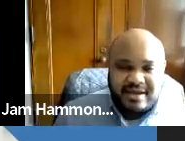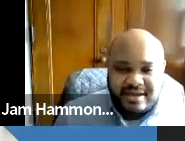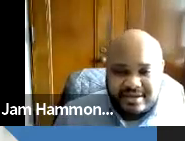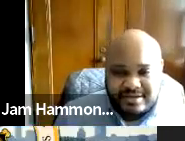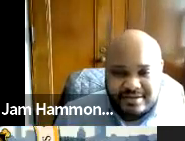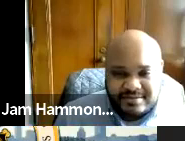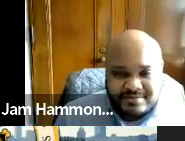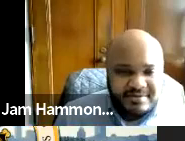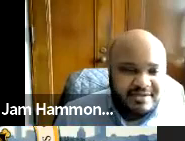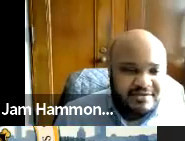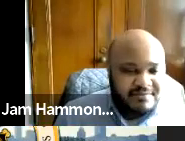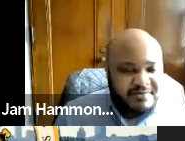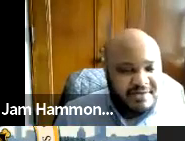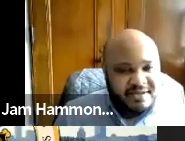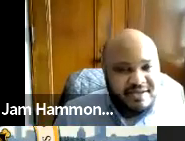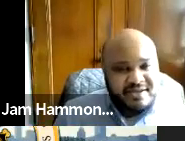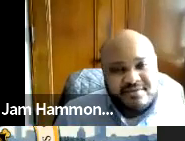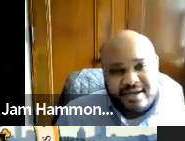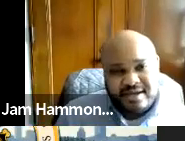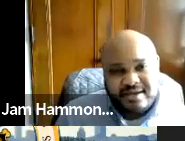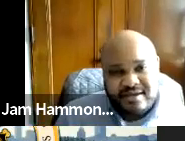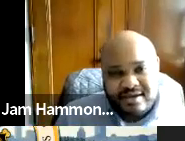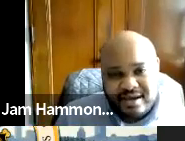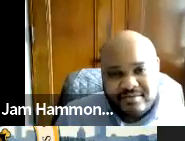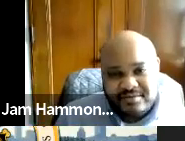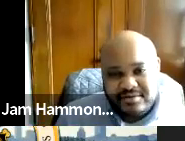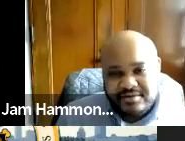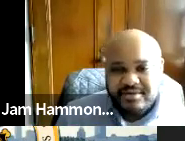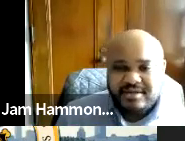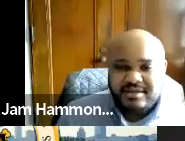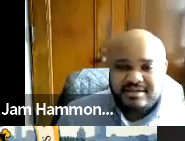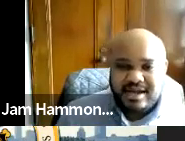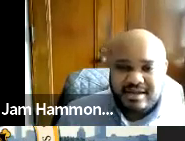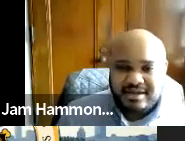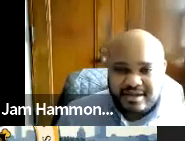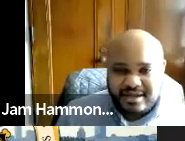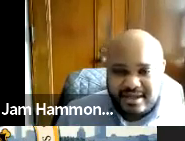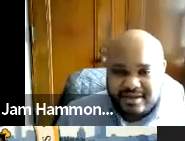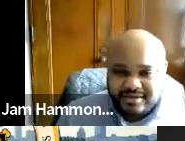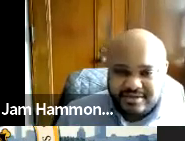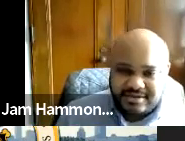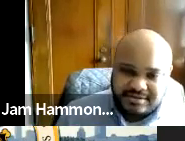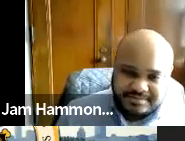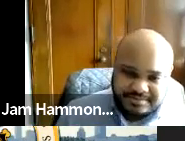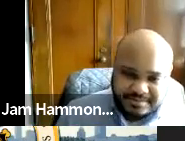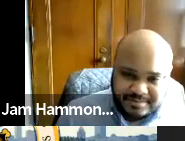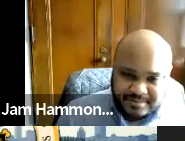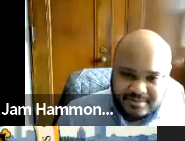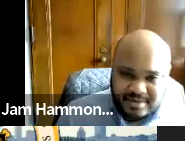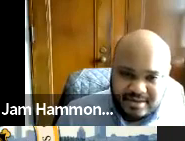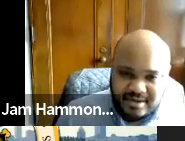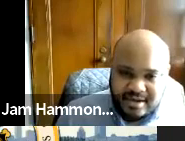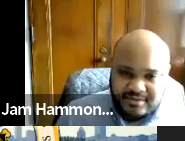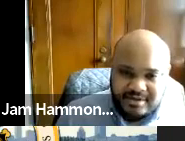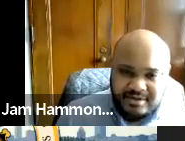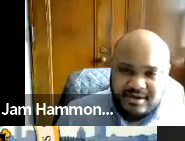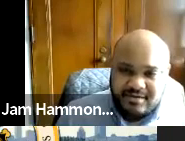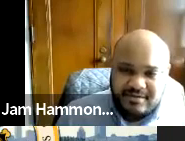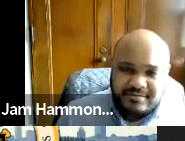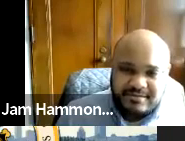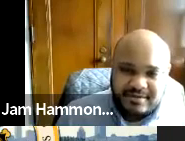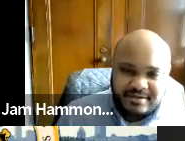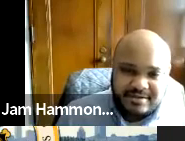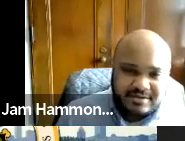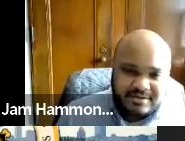point, you can put it in the Q&A or you can put it in the chat and let us know. Right